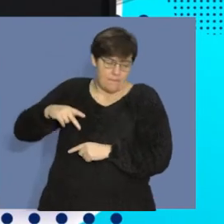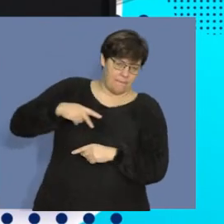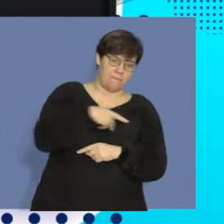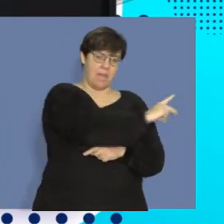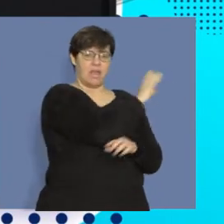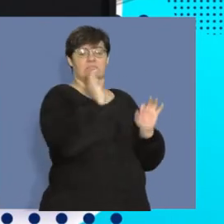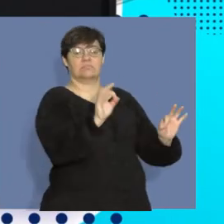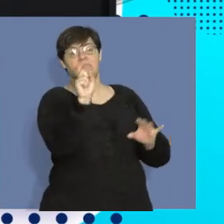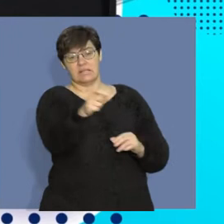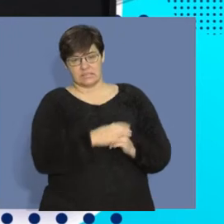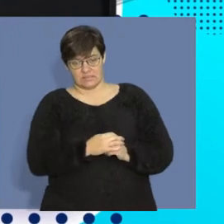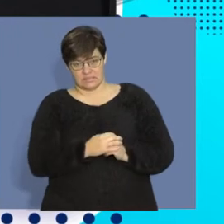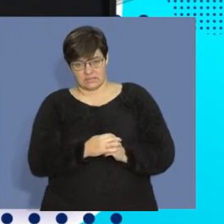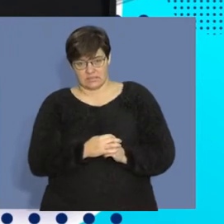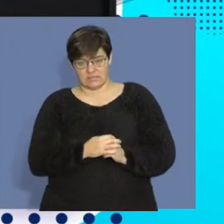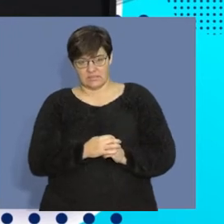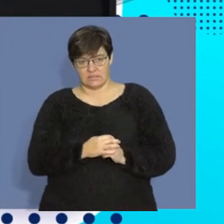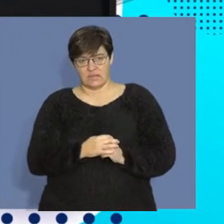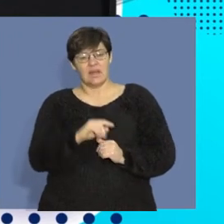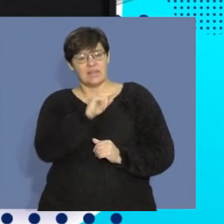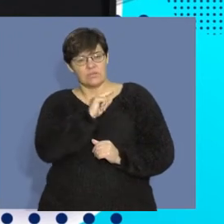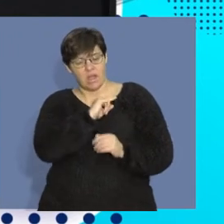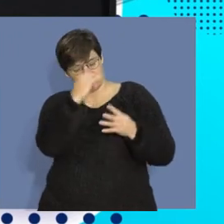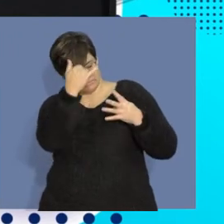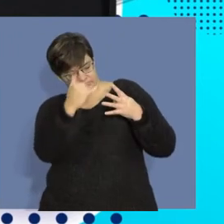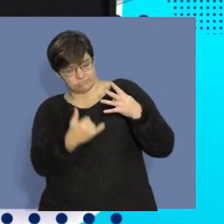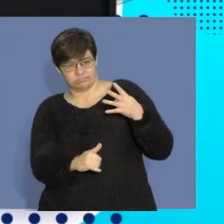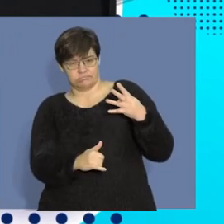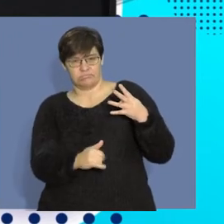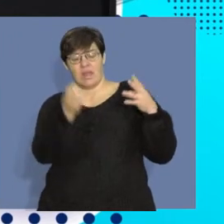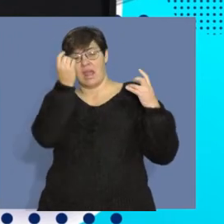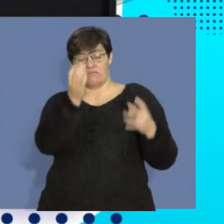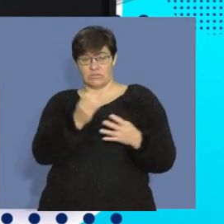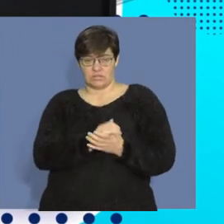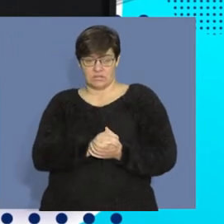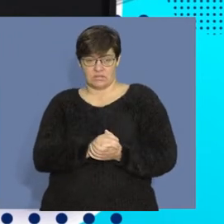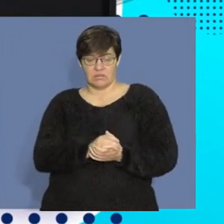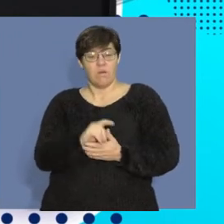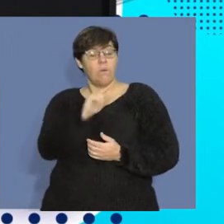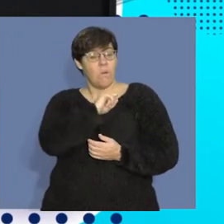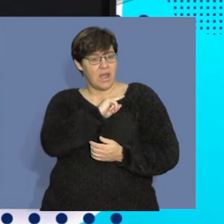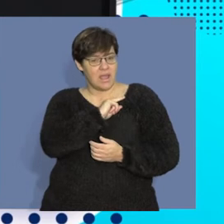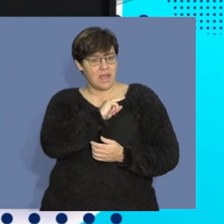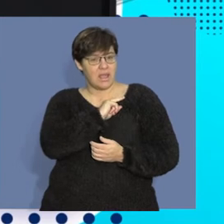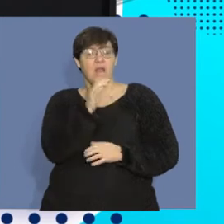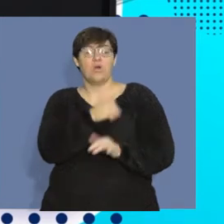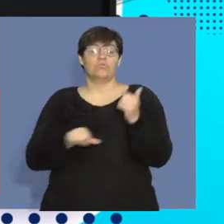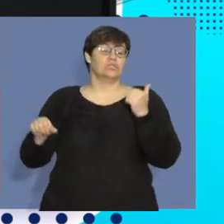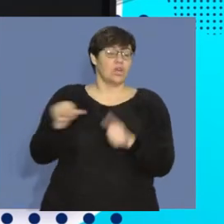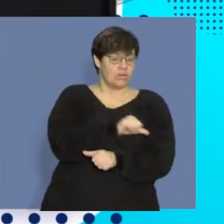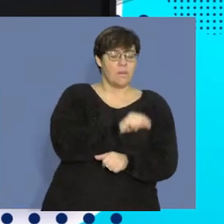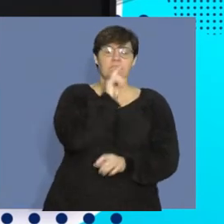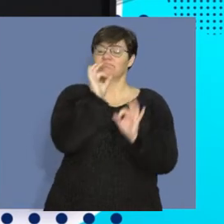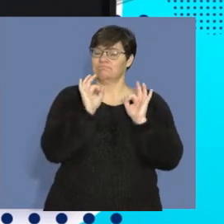So therefore, we will check against other information to ensure that our VAT return is in